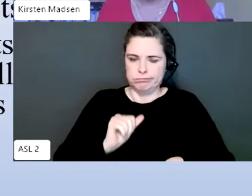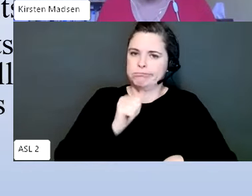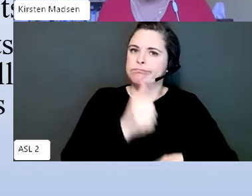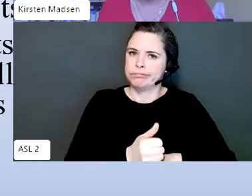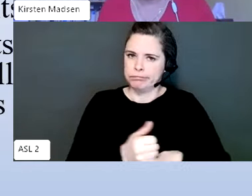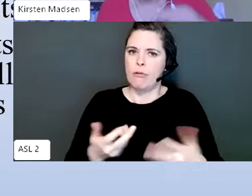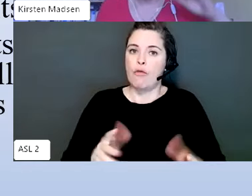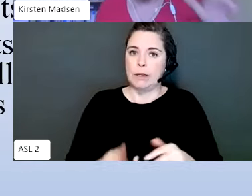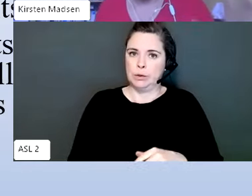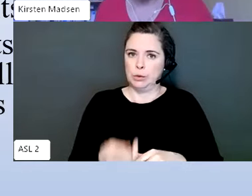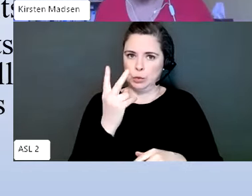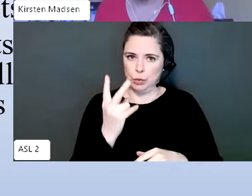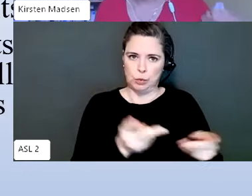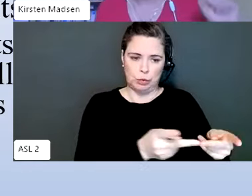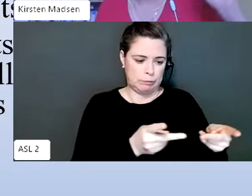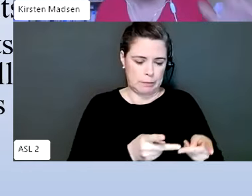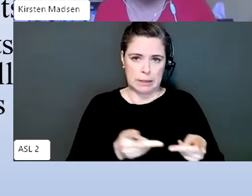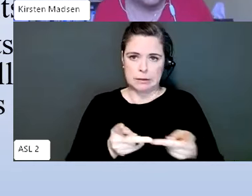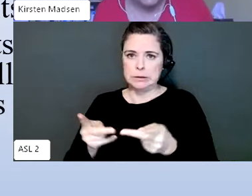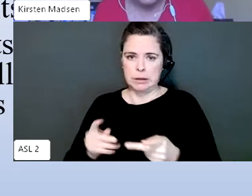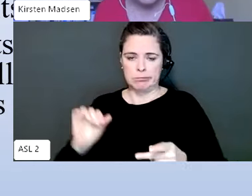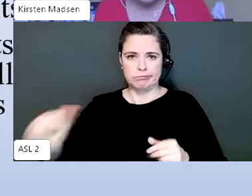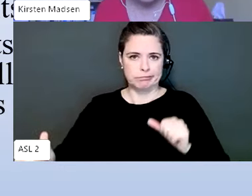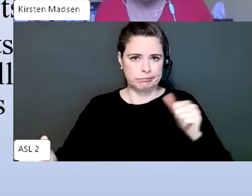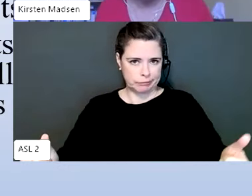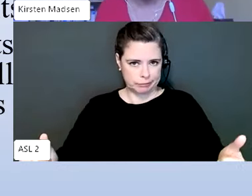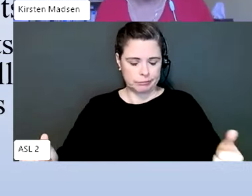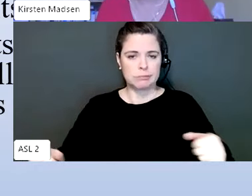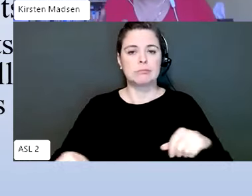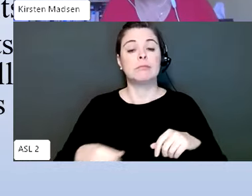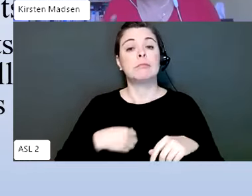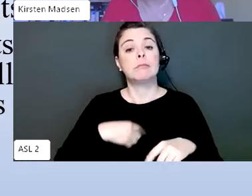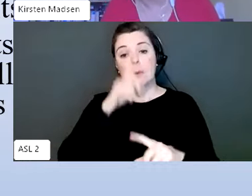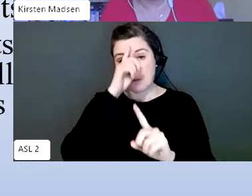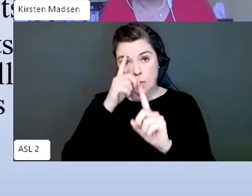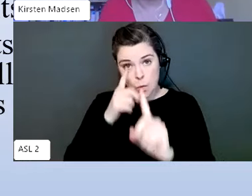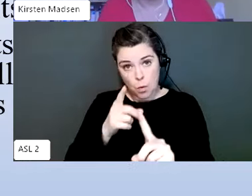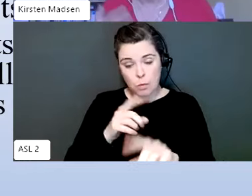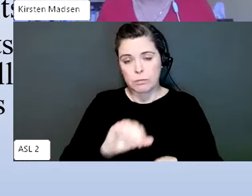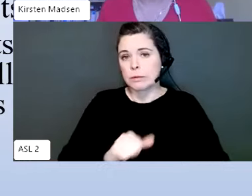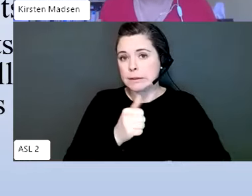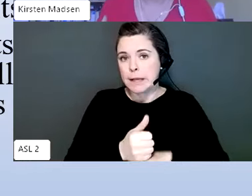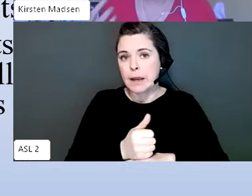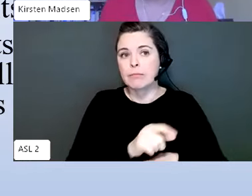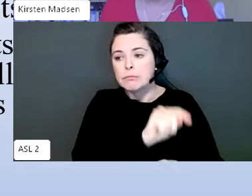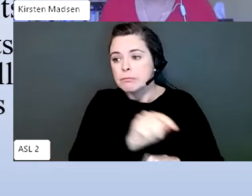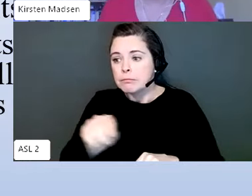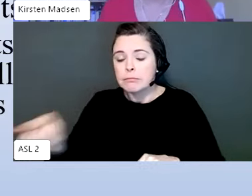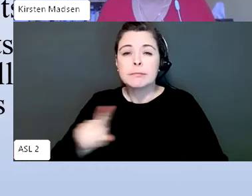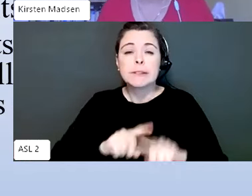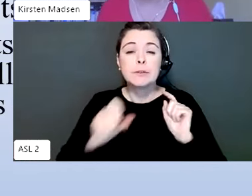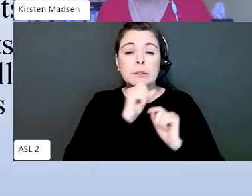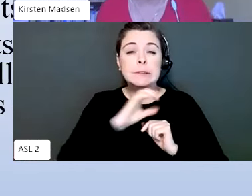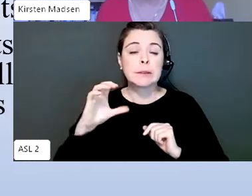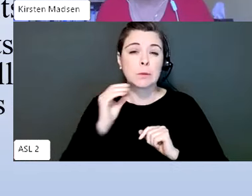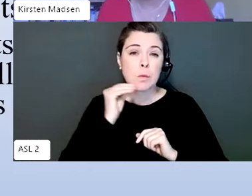objective is to implement it in seniors' residences. So even though the toolkit and the strategies can